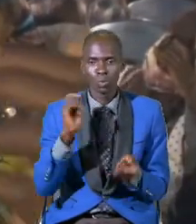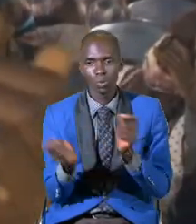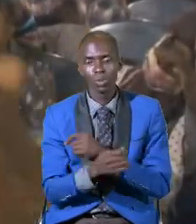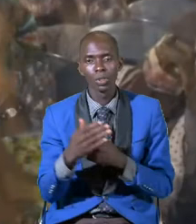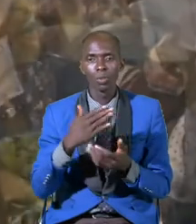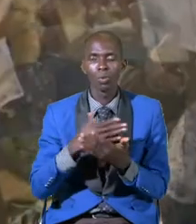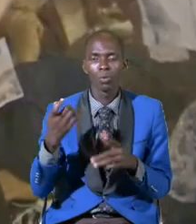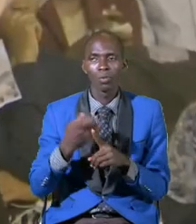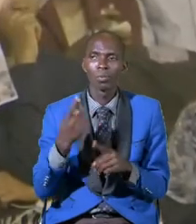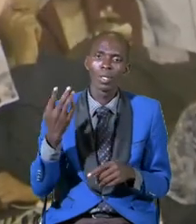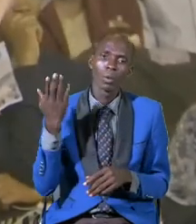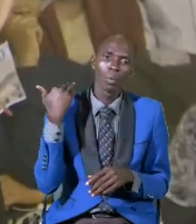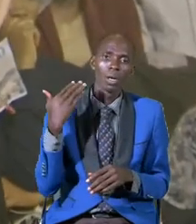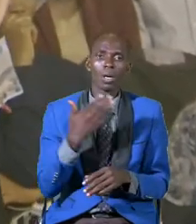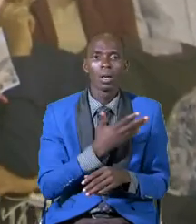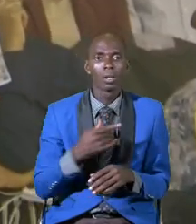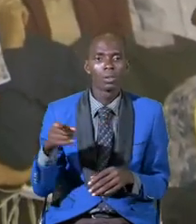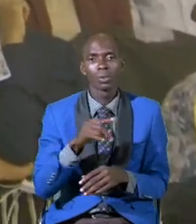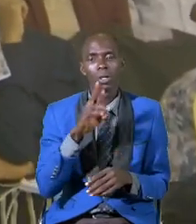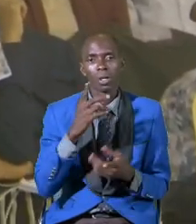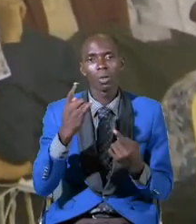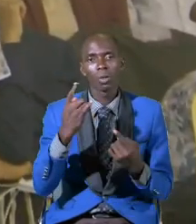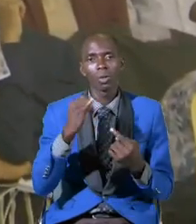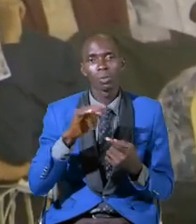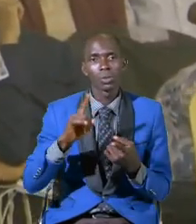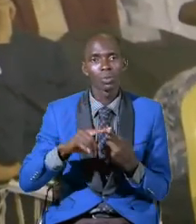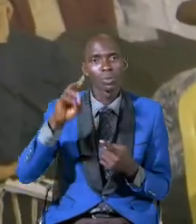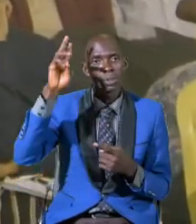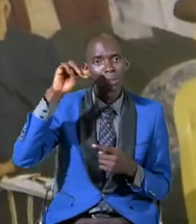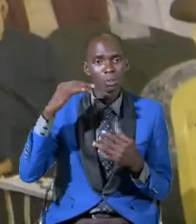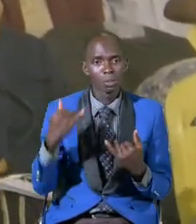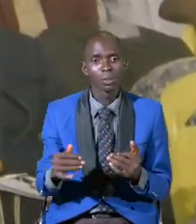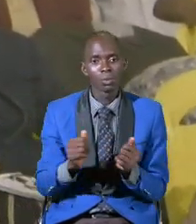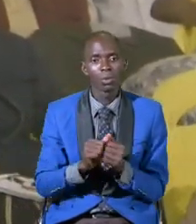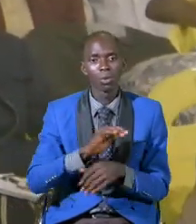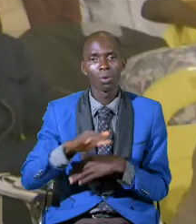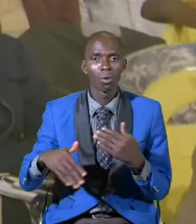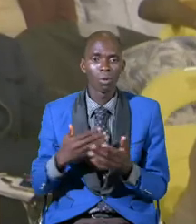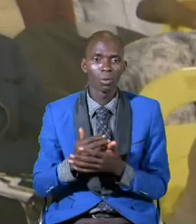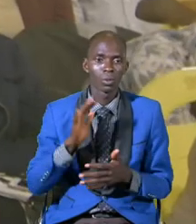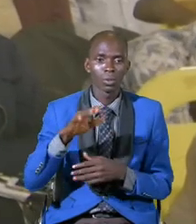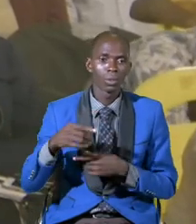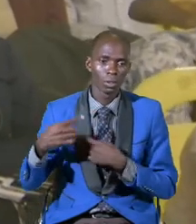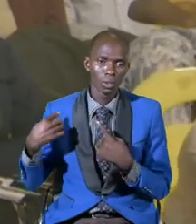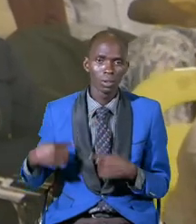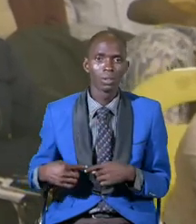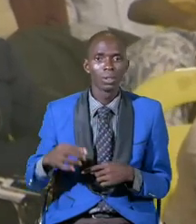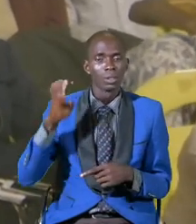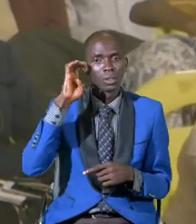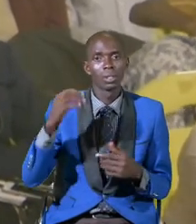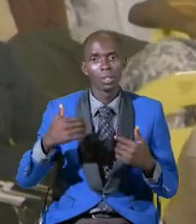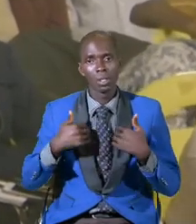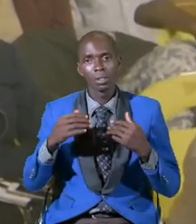past. And you turn to him now with all your heart. He has accepted you. He